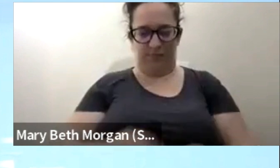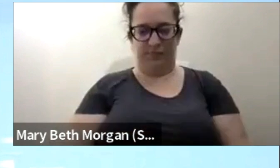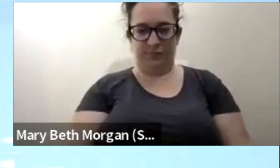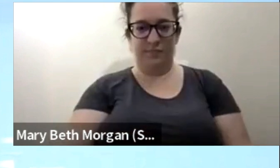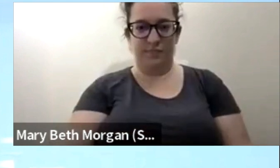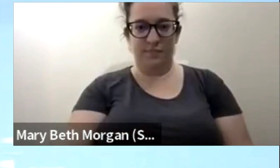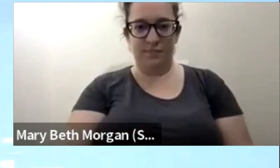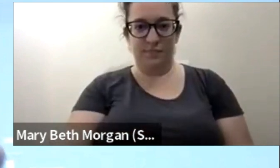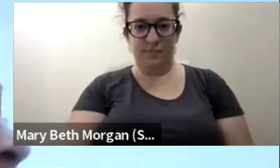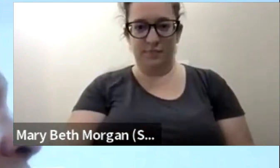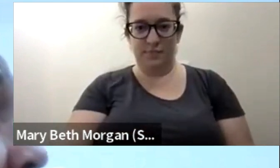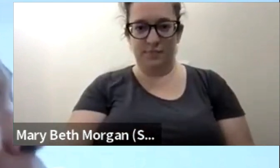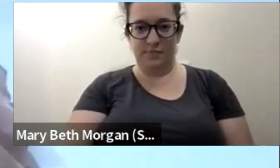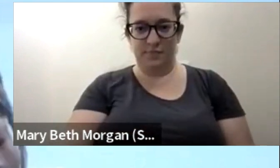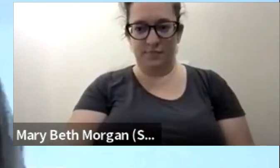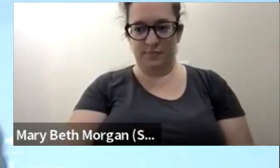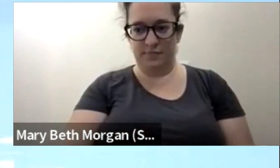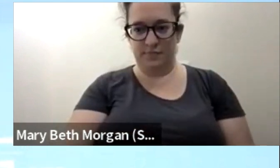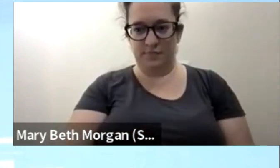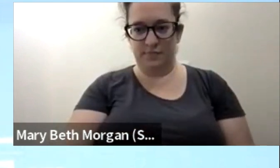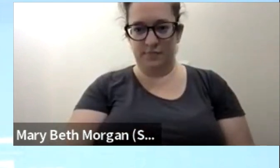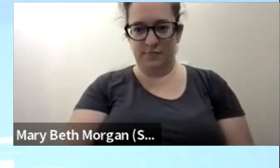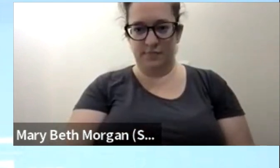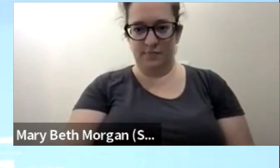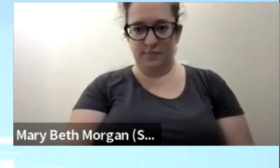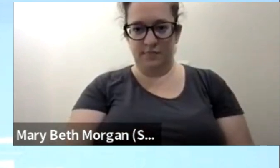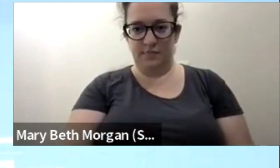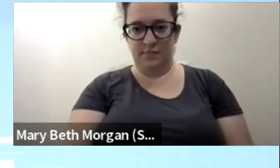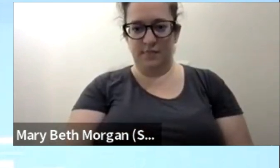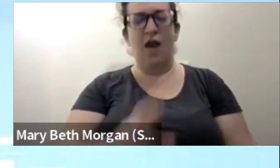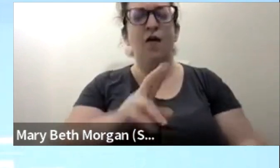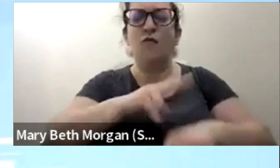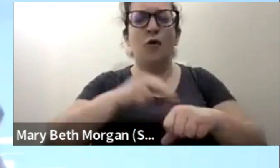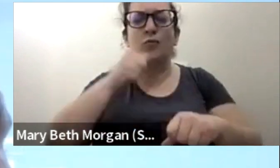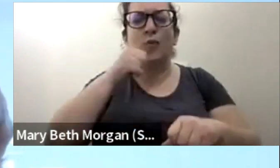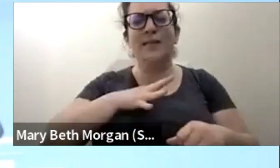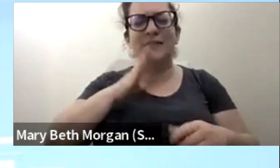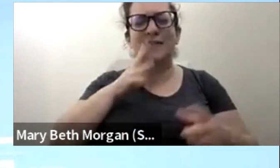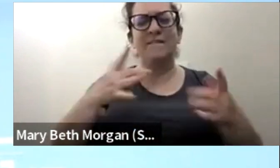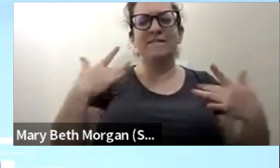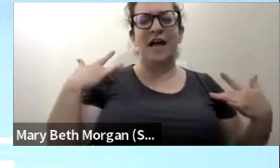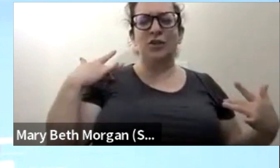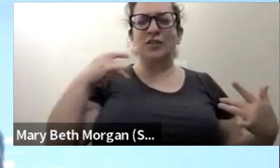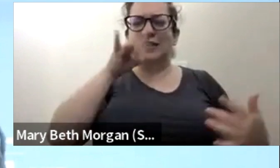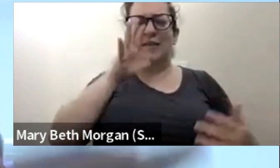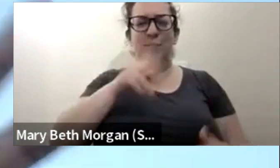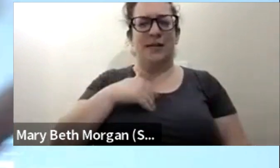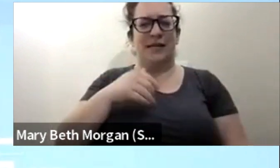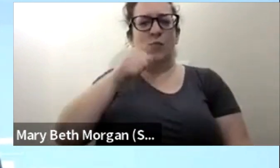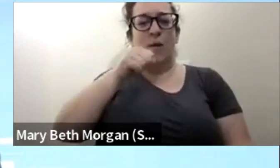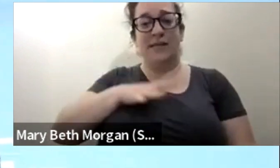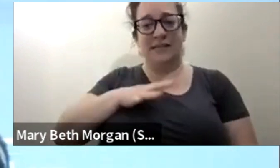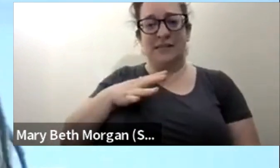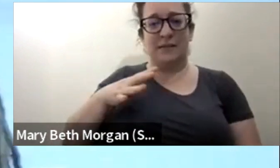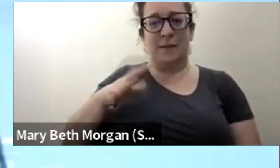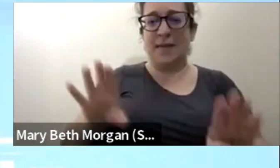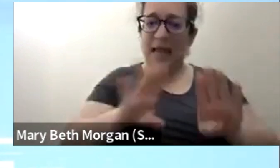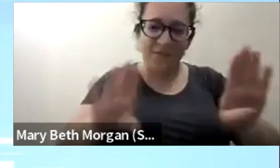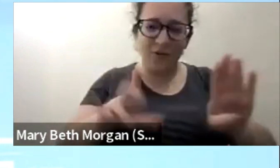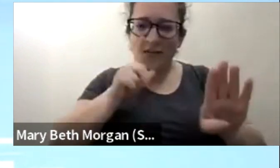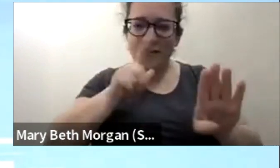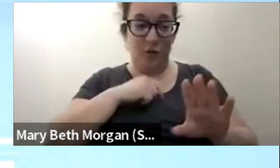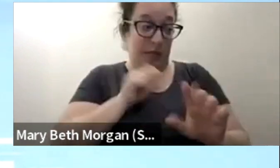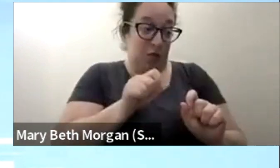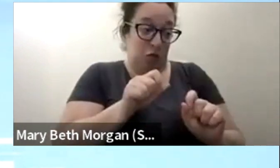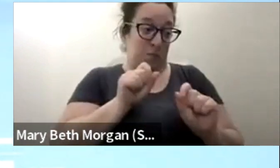know, and you can play loving Vogue and hating Vogue at the same time, which is what a lot of people go through. Are you with me? It's about